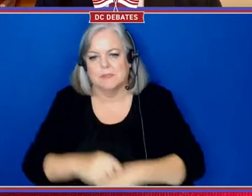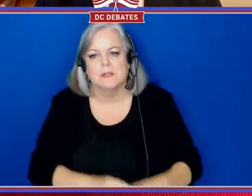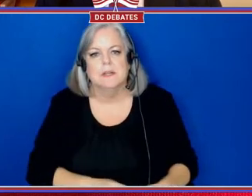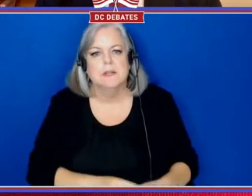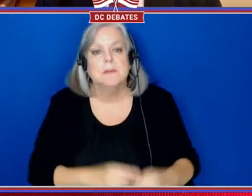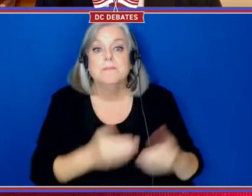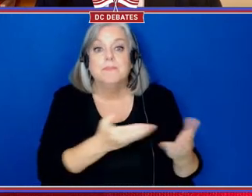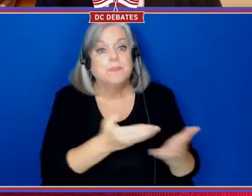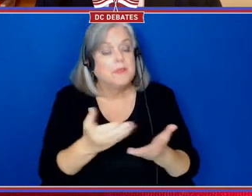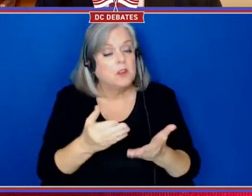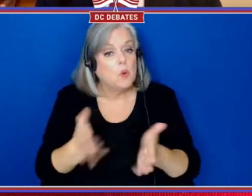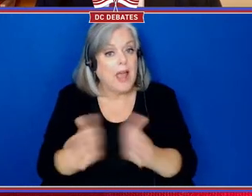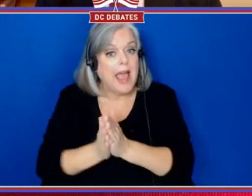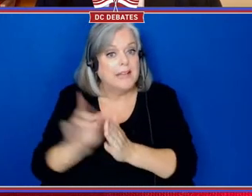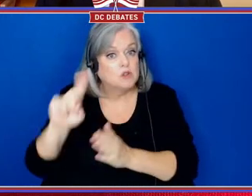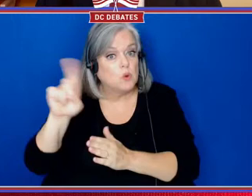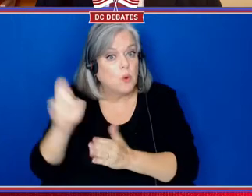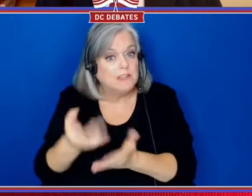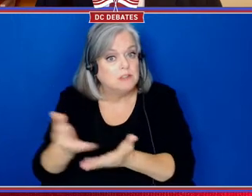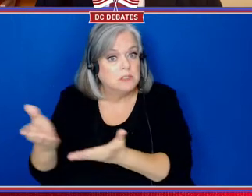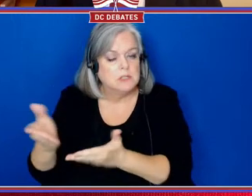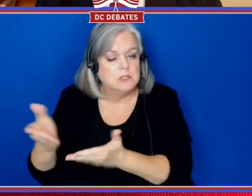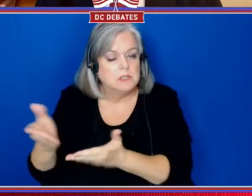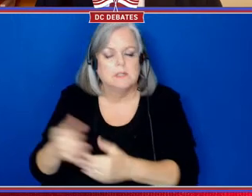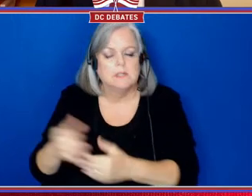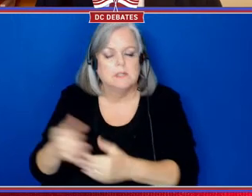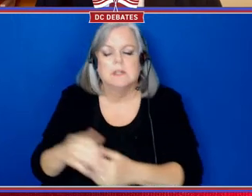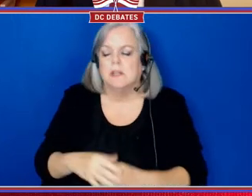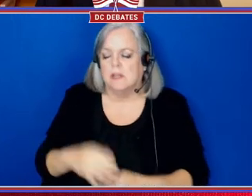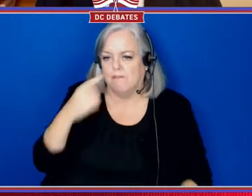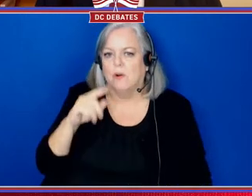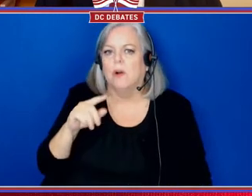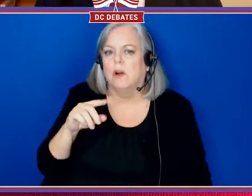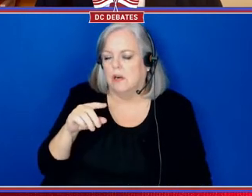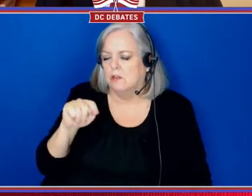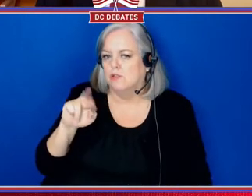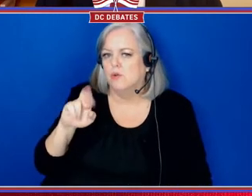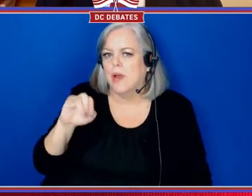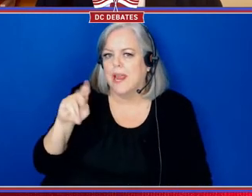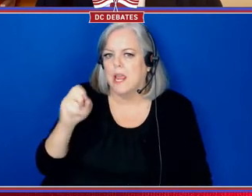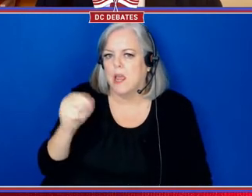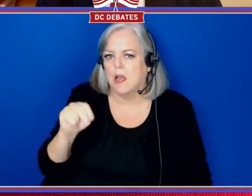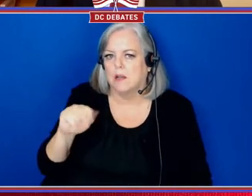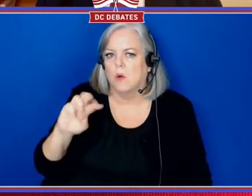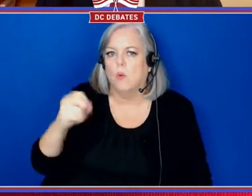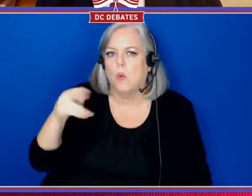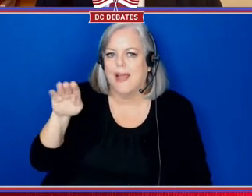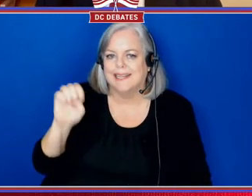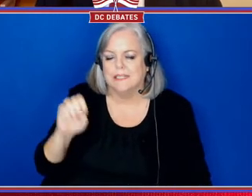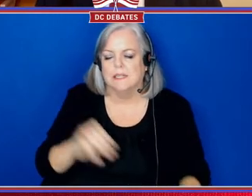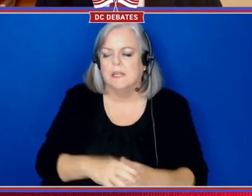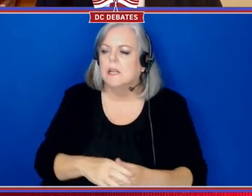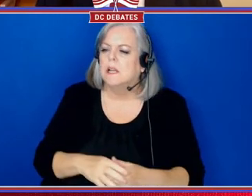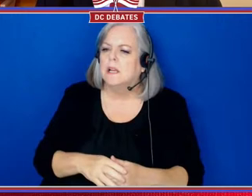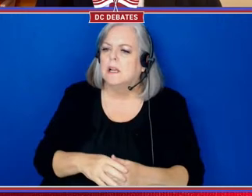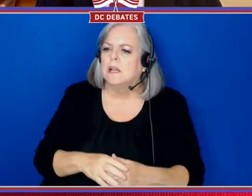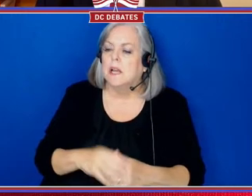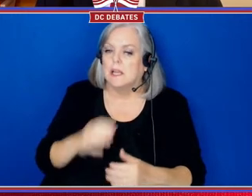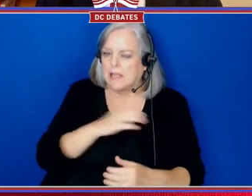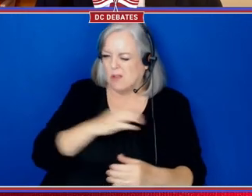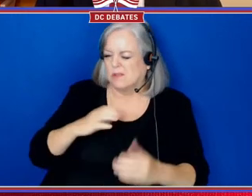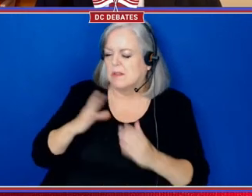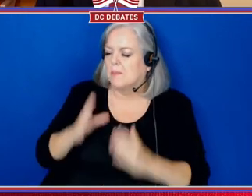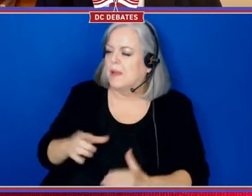This question is for Councilmember Trayon White. Councilmember, we have been able to work together on a lot of big projects in Ward